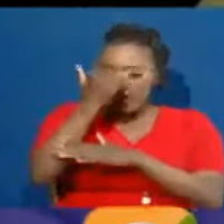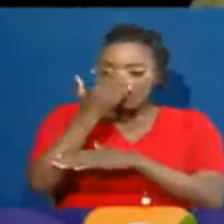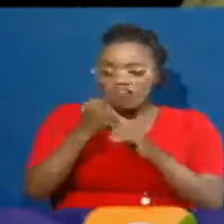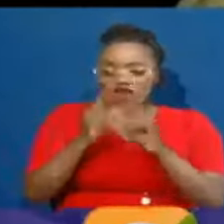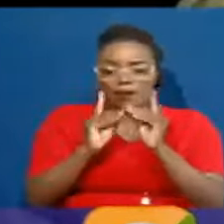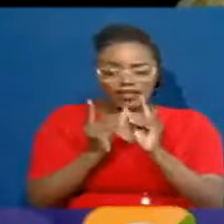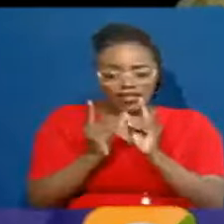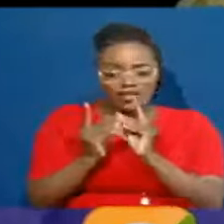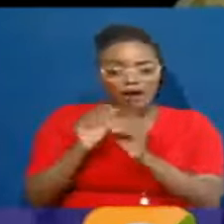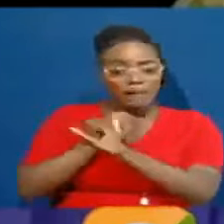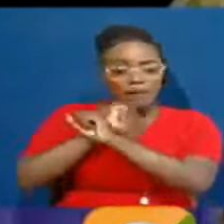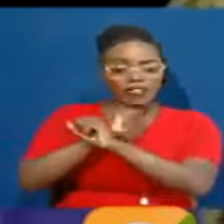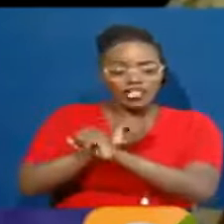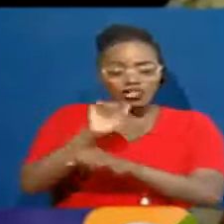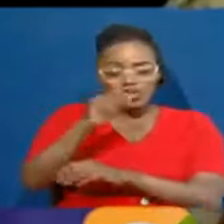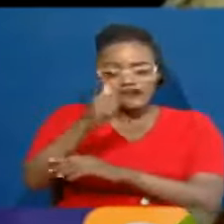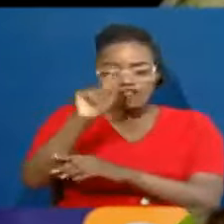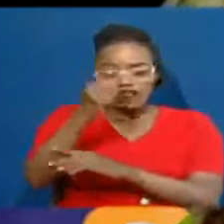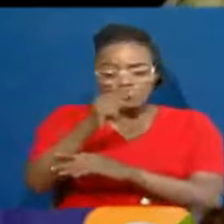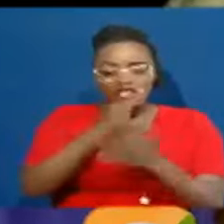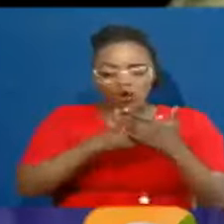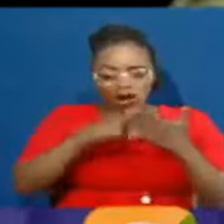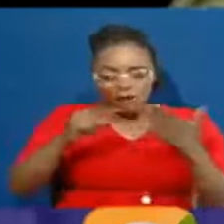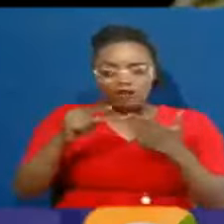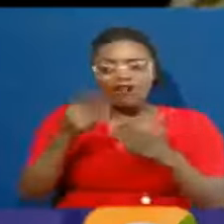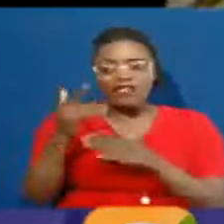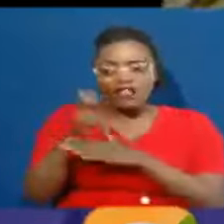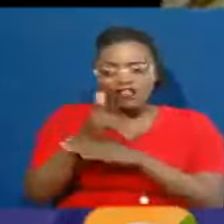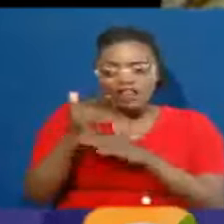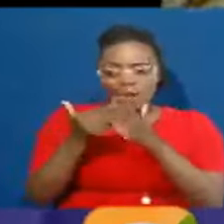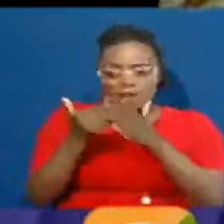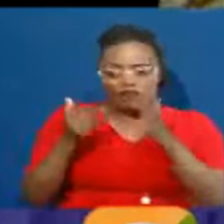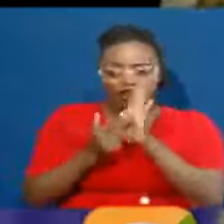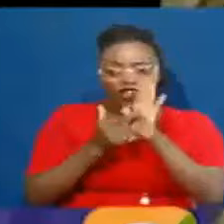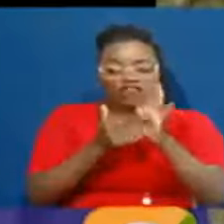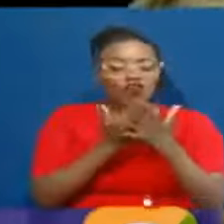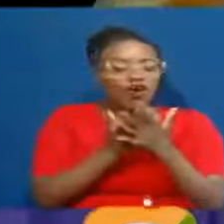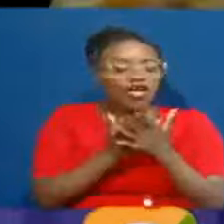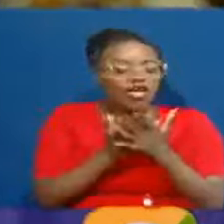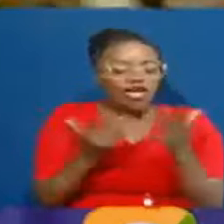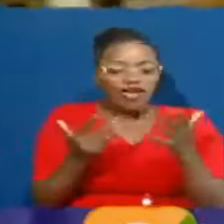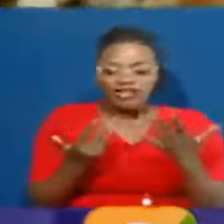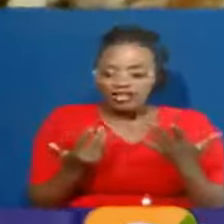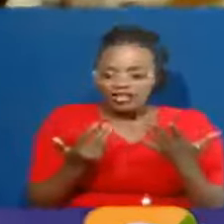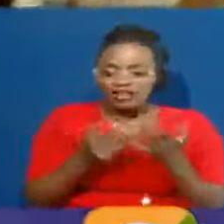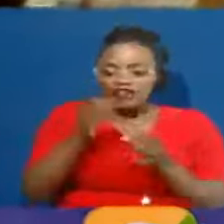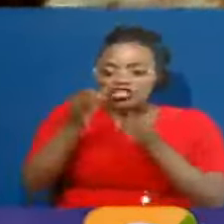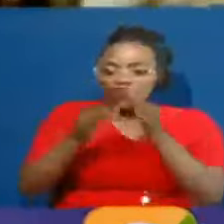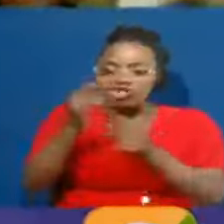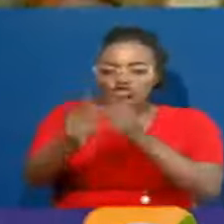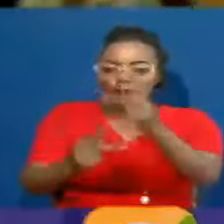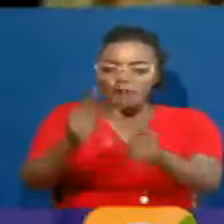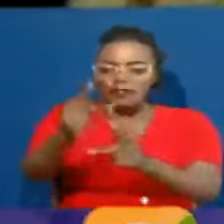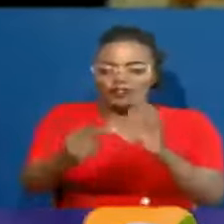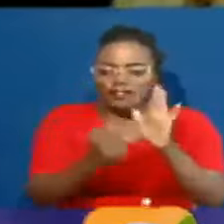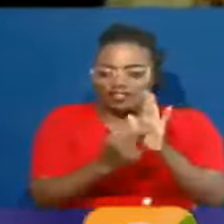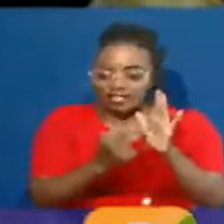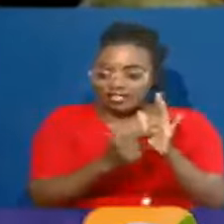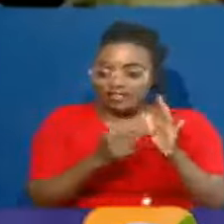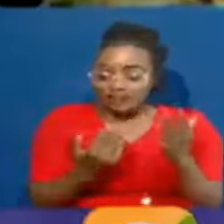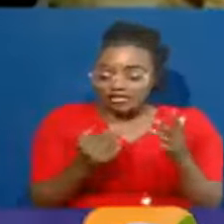Data Protection Act, we are supposed to clear the videos before they are aired for any quasi-judicial process. This was